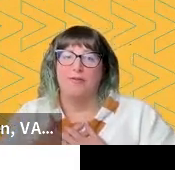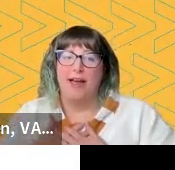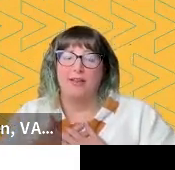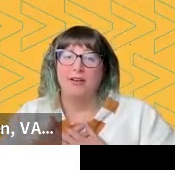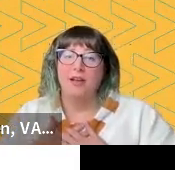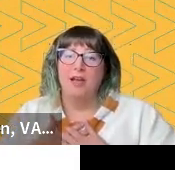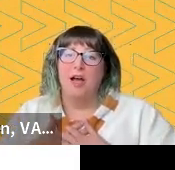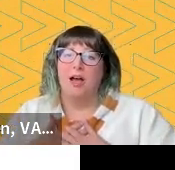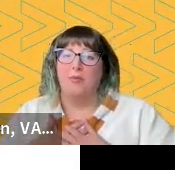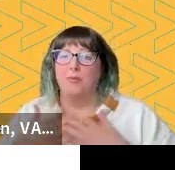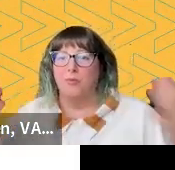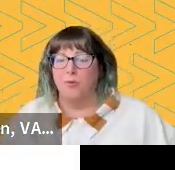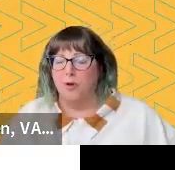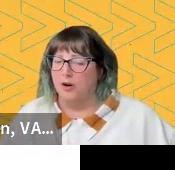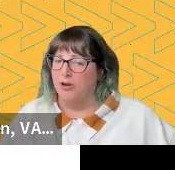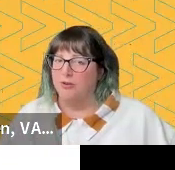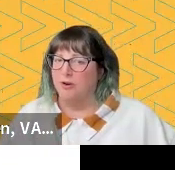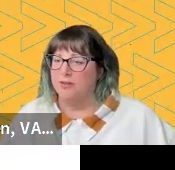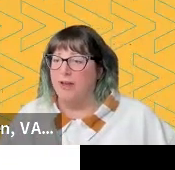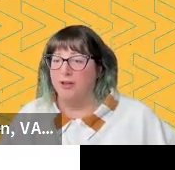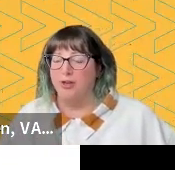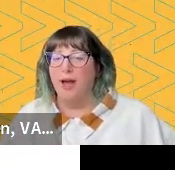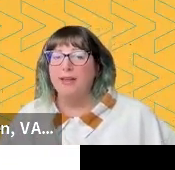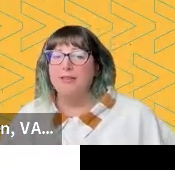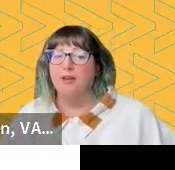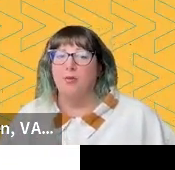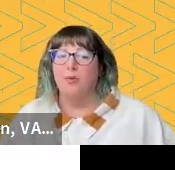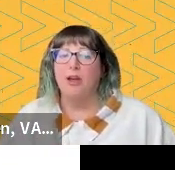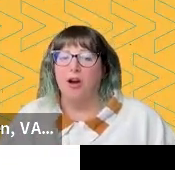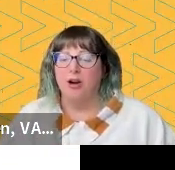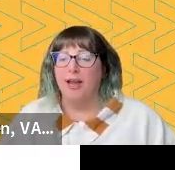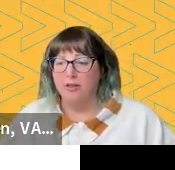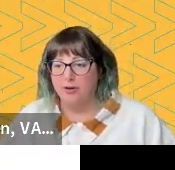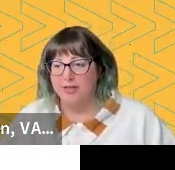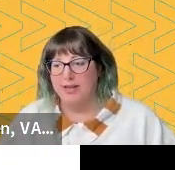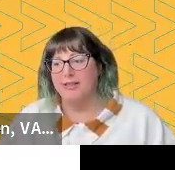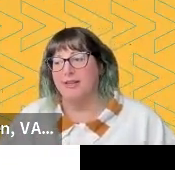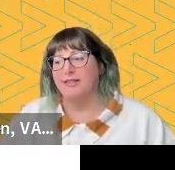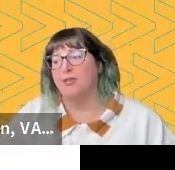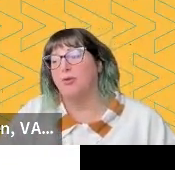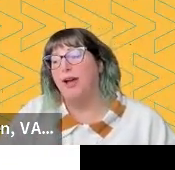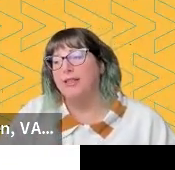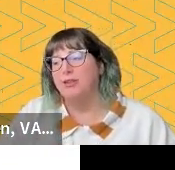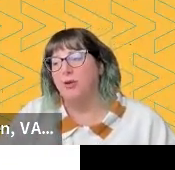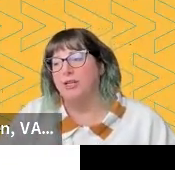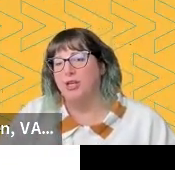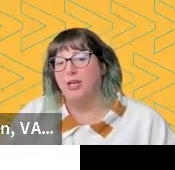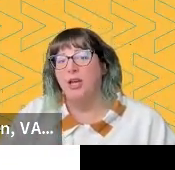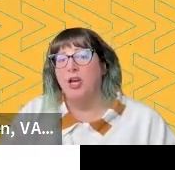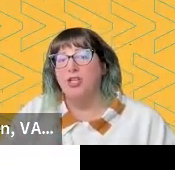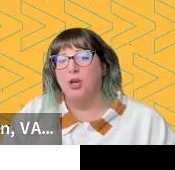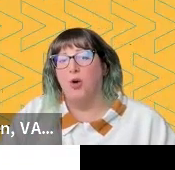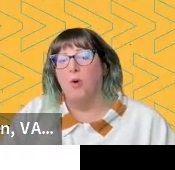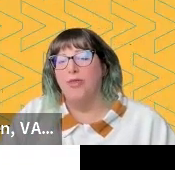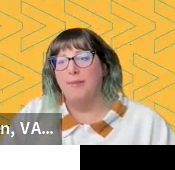joining you from Valor. We are also known as Valor US. We are California's Anti-Sexual Violence